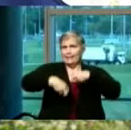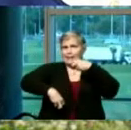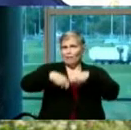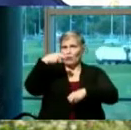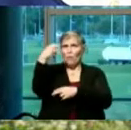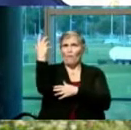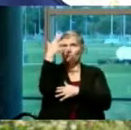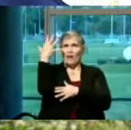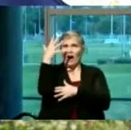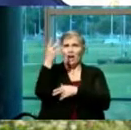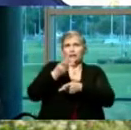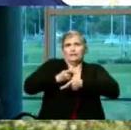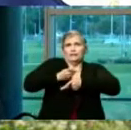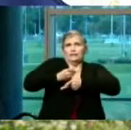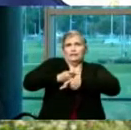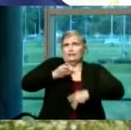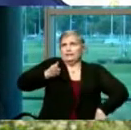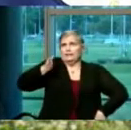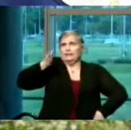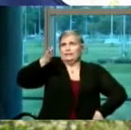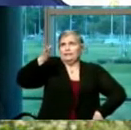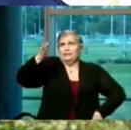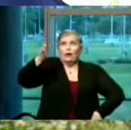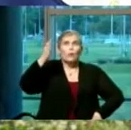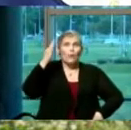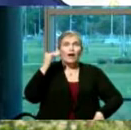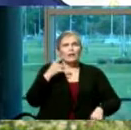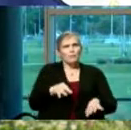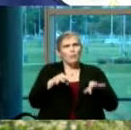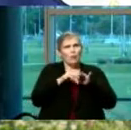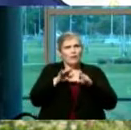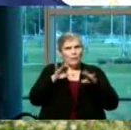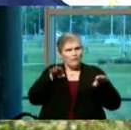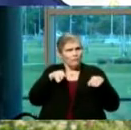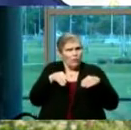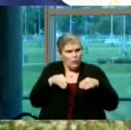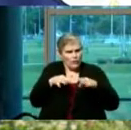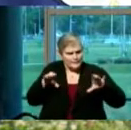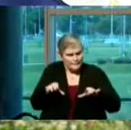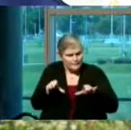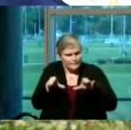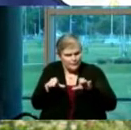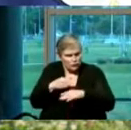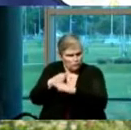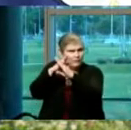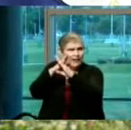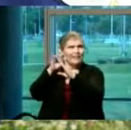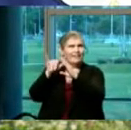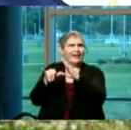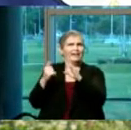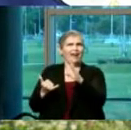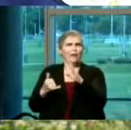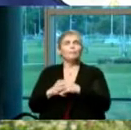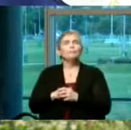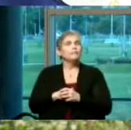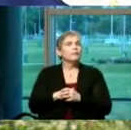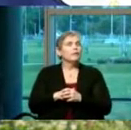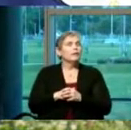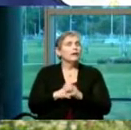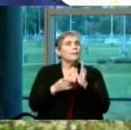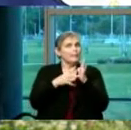in the future unless we act and act now. To reduce the threat of wildfires, the Forest Service has